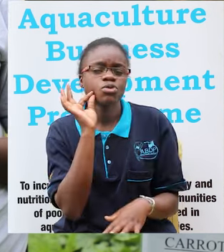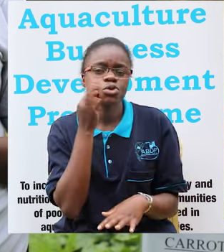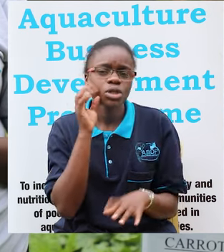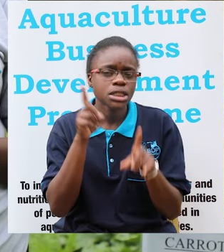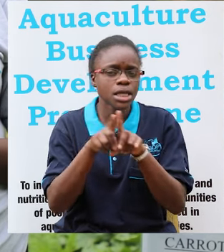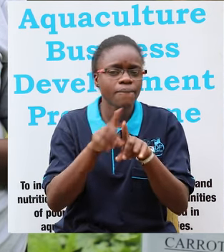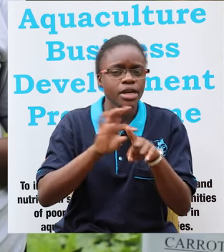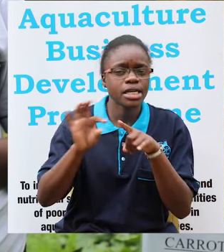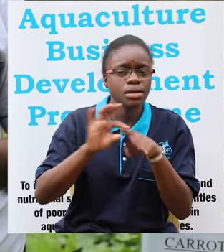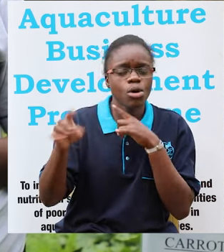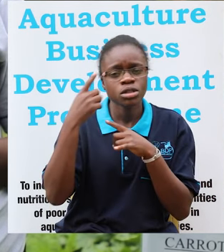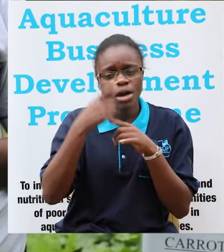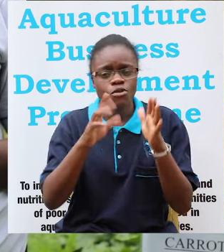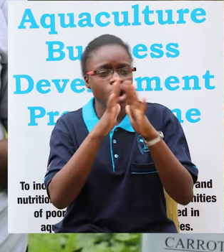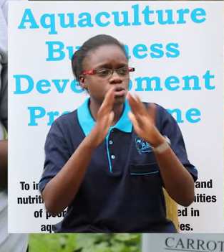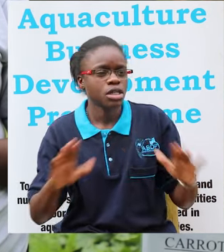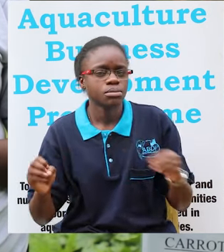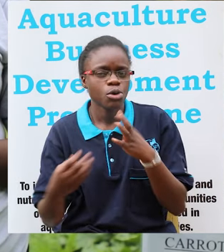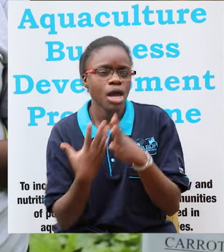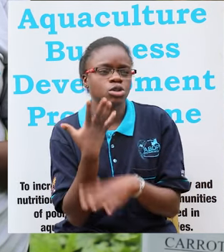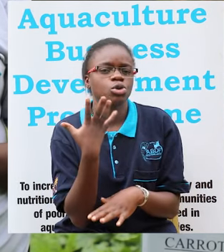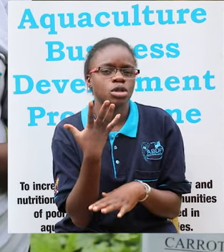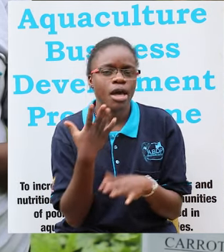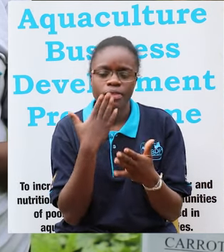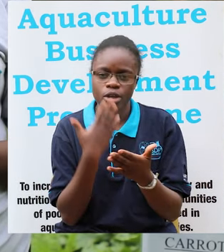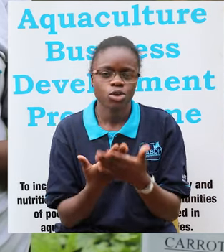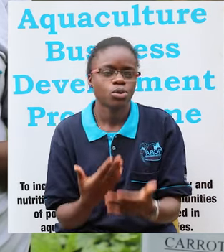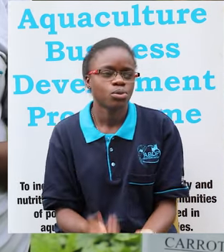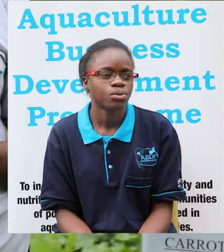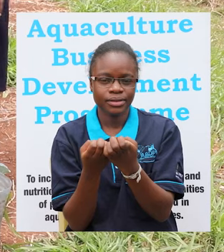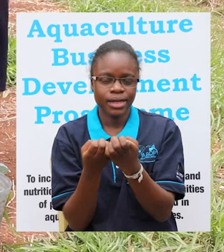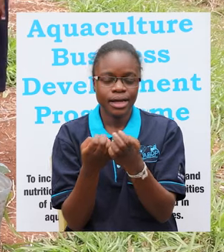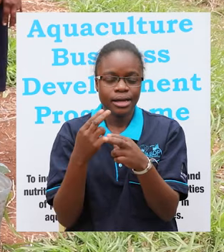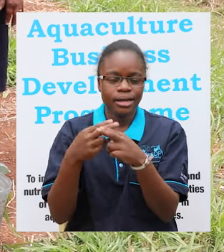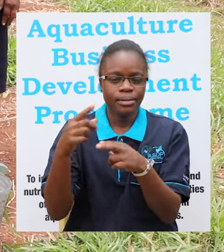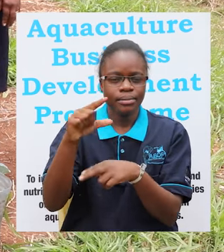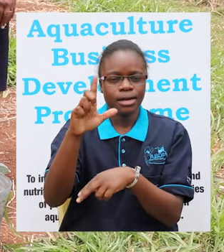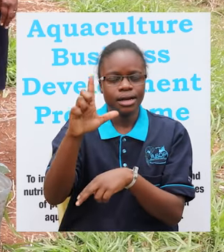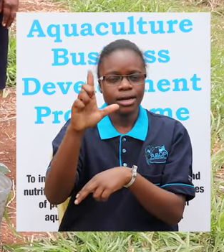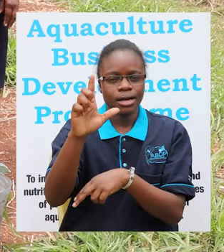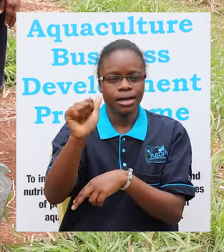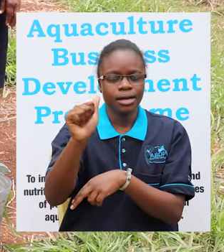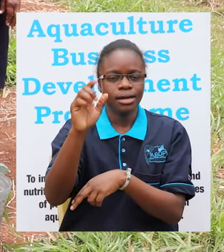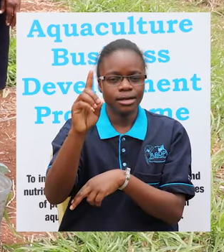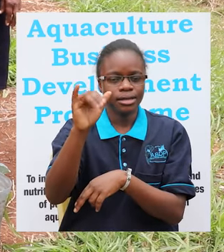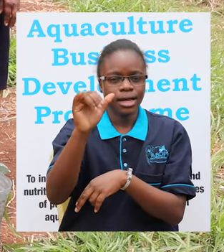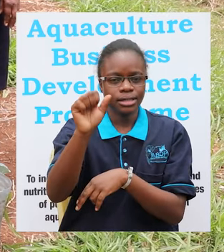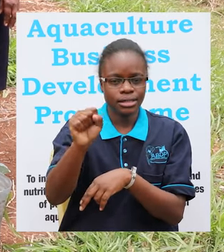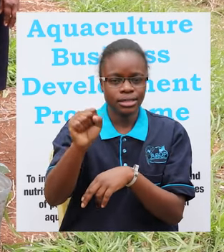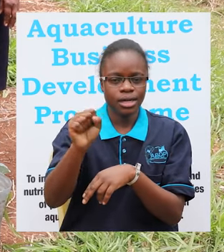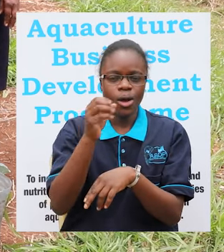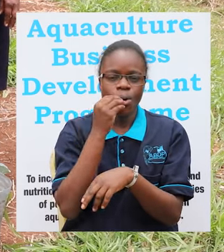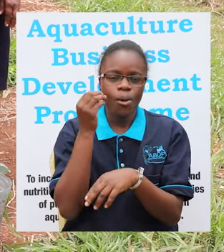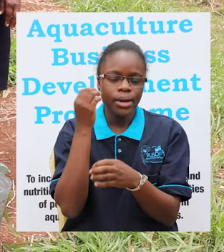and vegetables for homestead production. Thank you. My name is Gladys Nahulo, Agriculture and